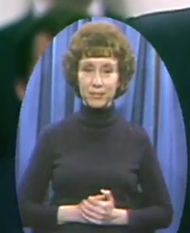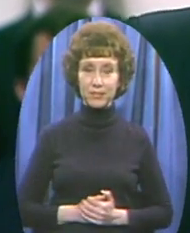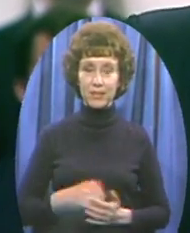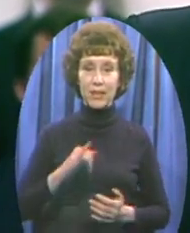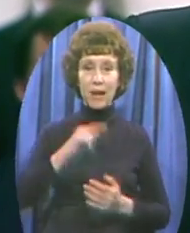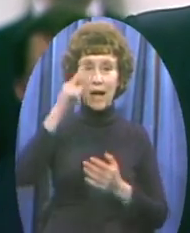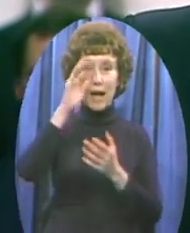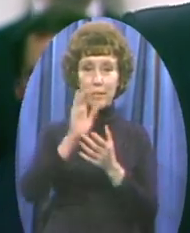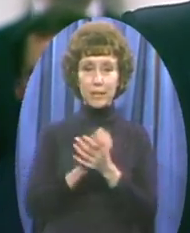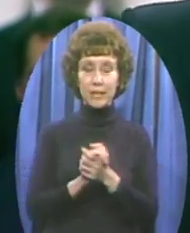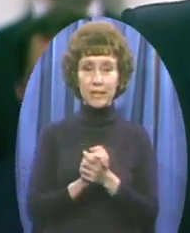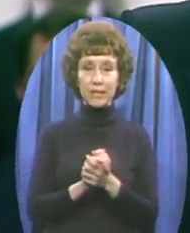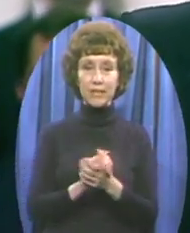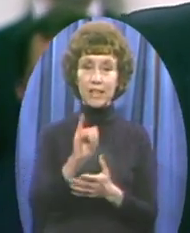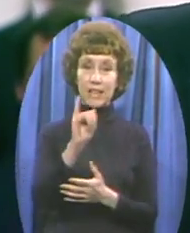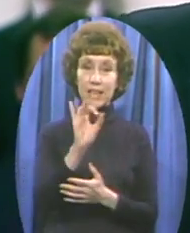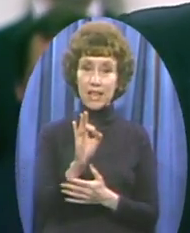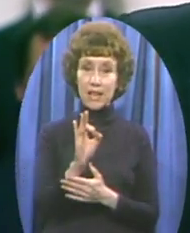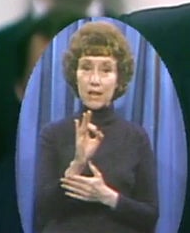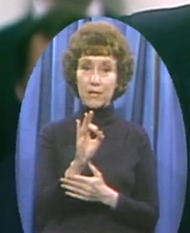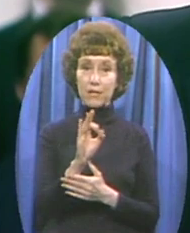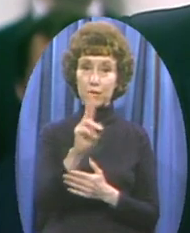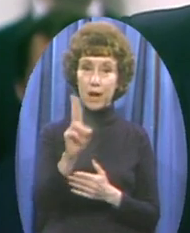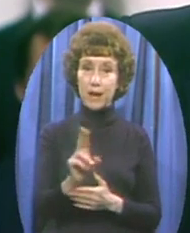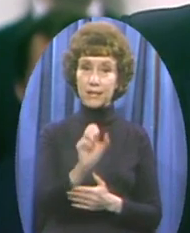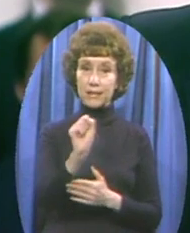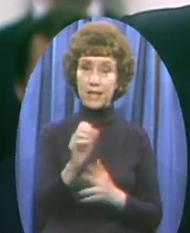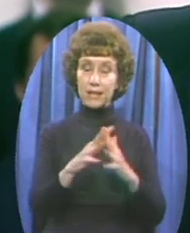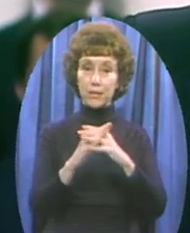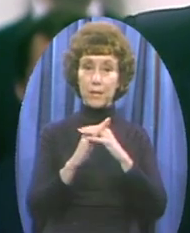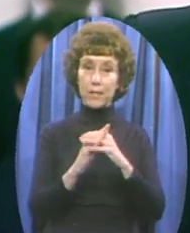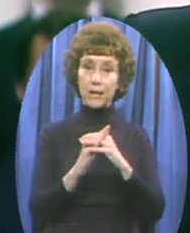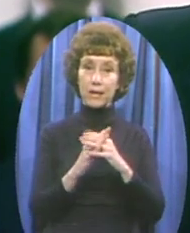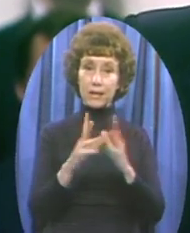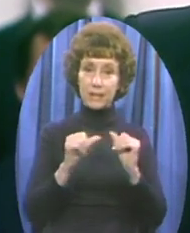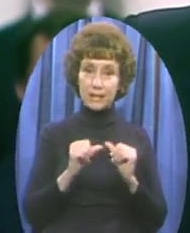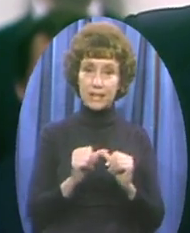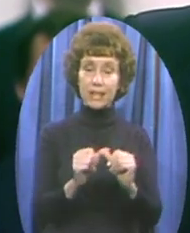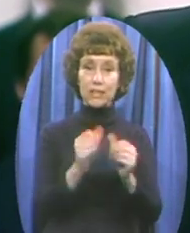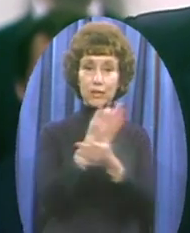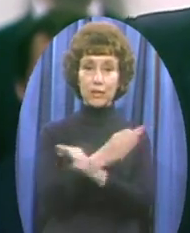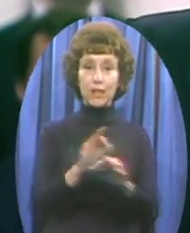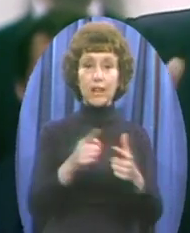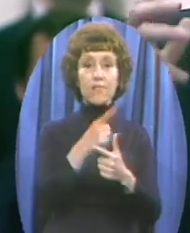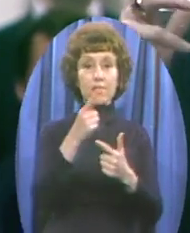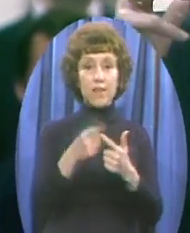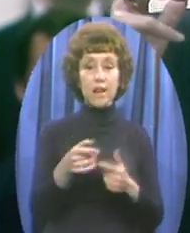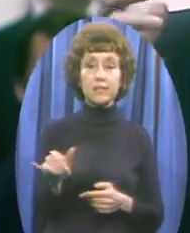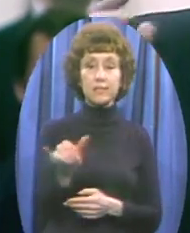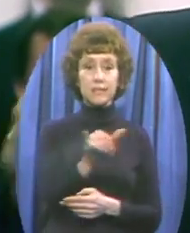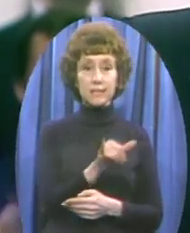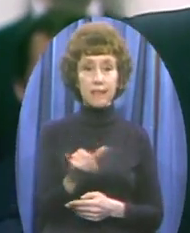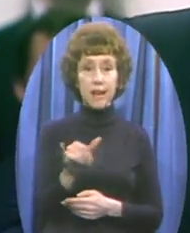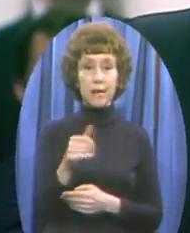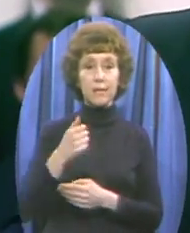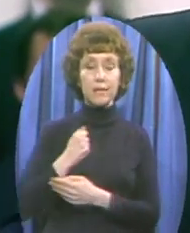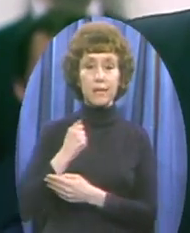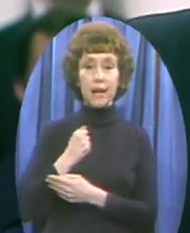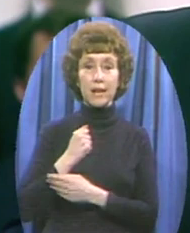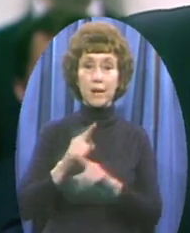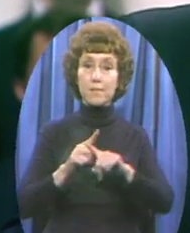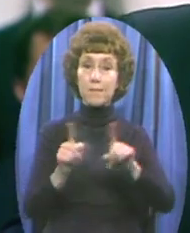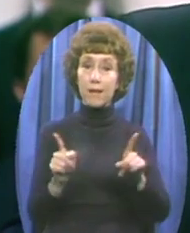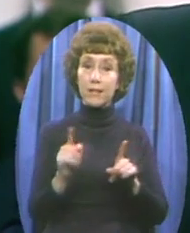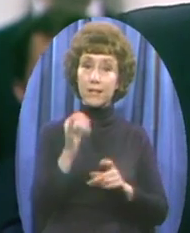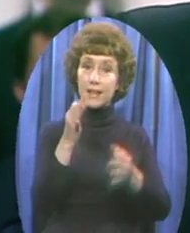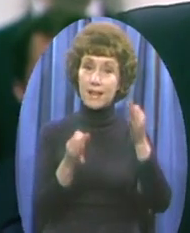believe if the United States survives, Canada survives, vice versa. If we fall, North America